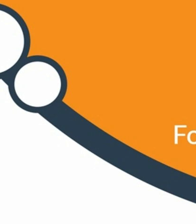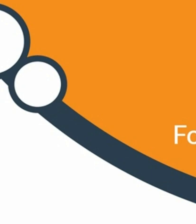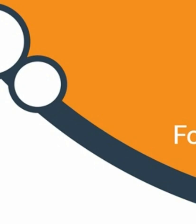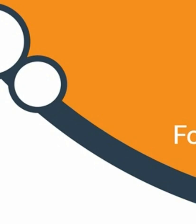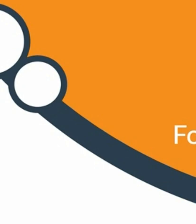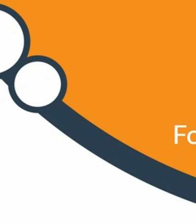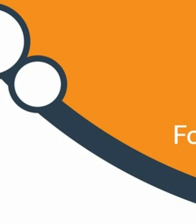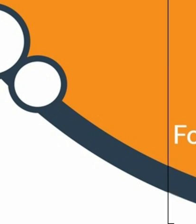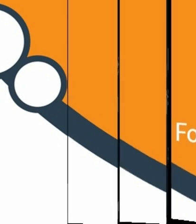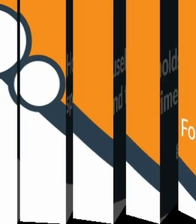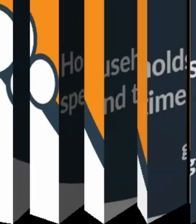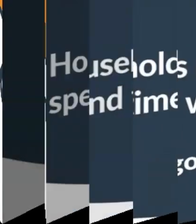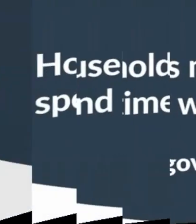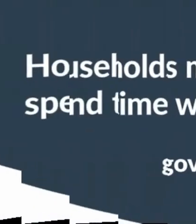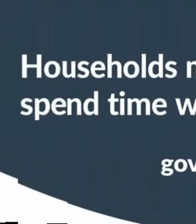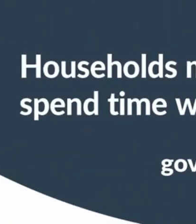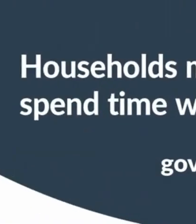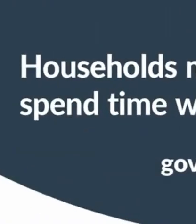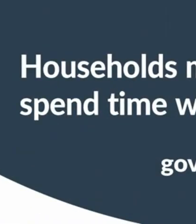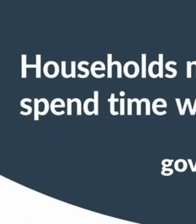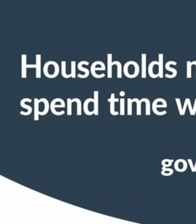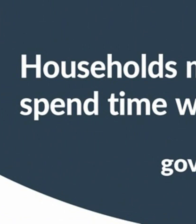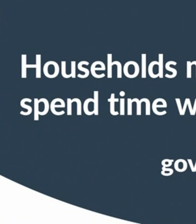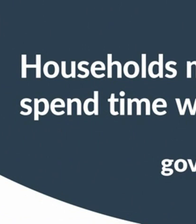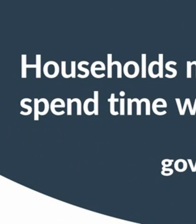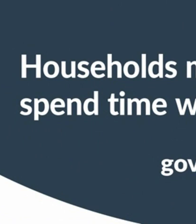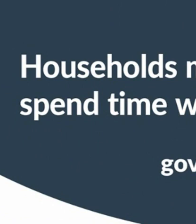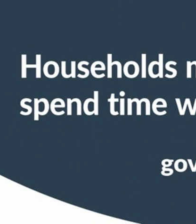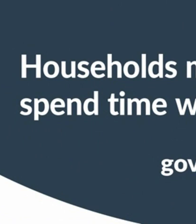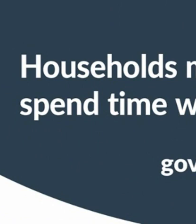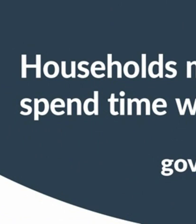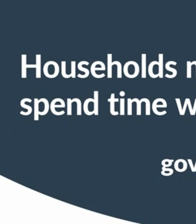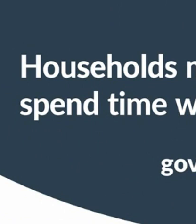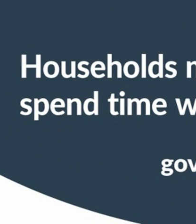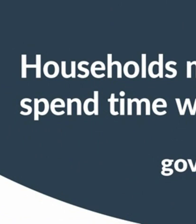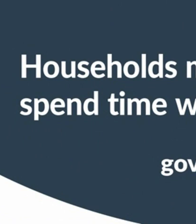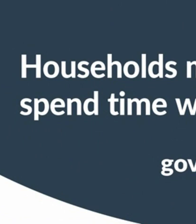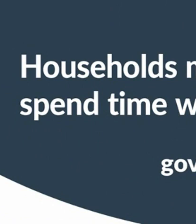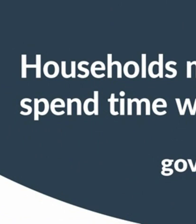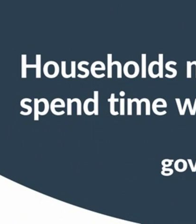from Gander. Please stand by. Our news conference will begin shortly.